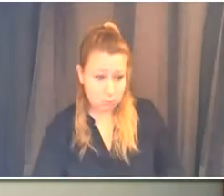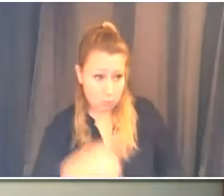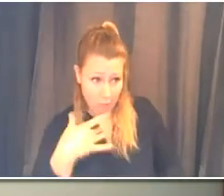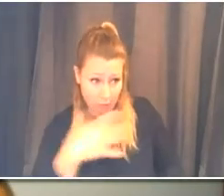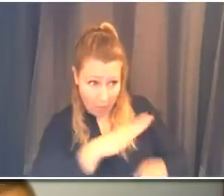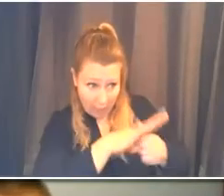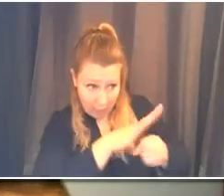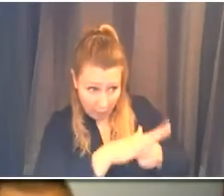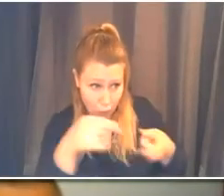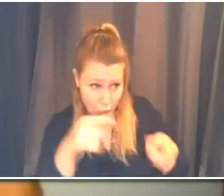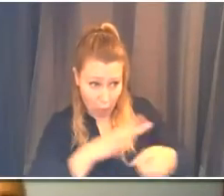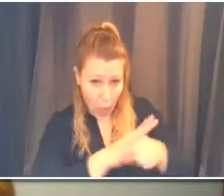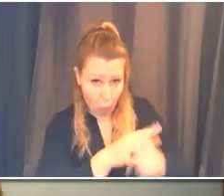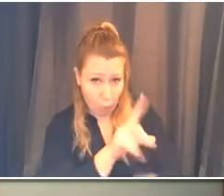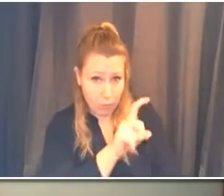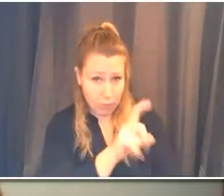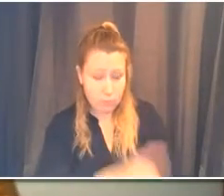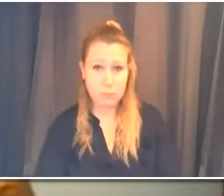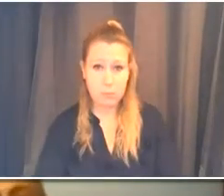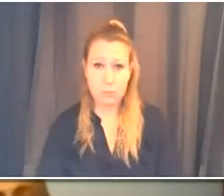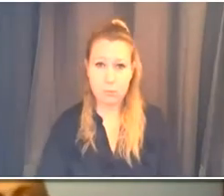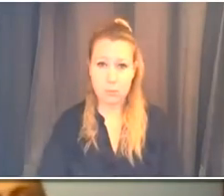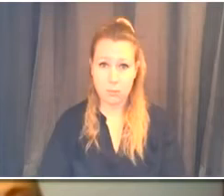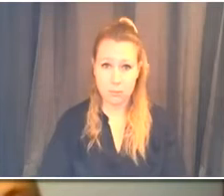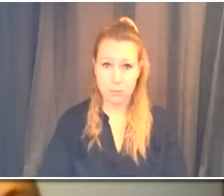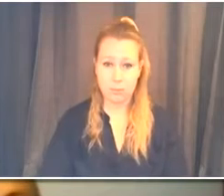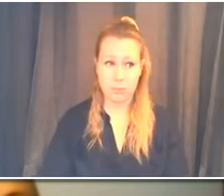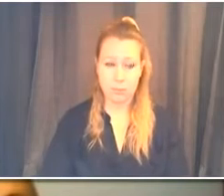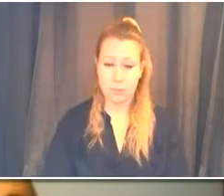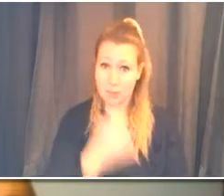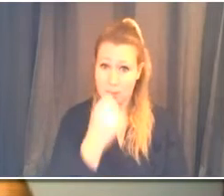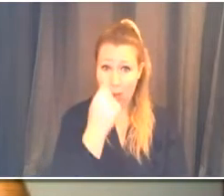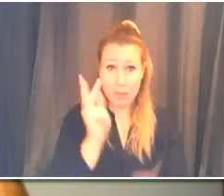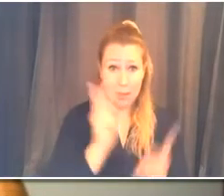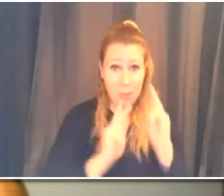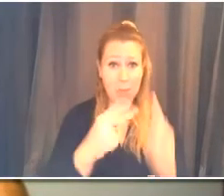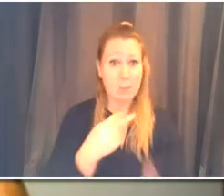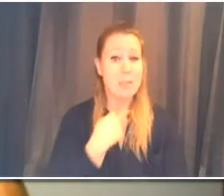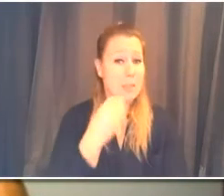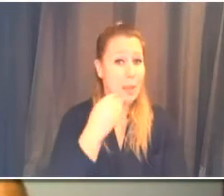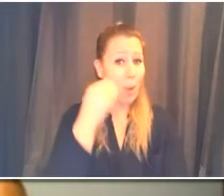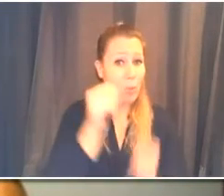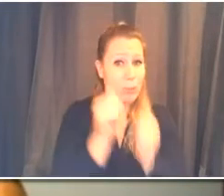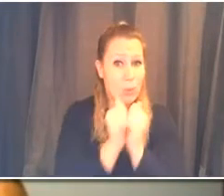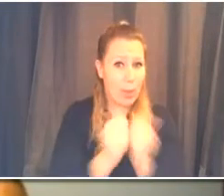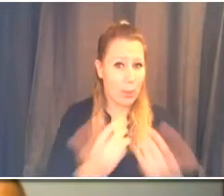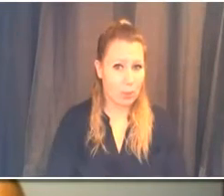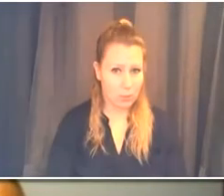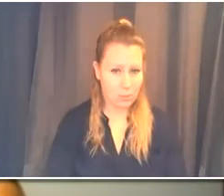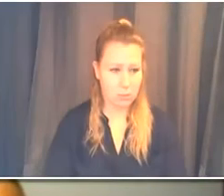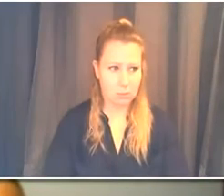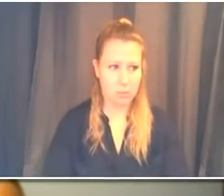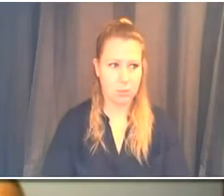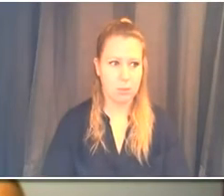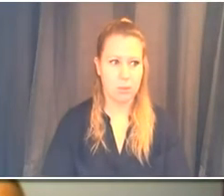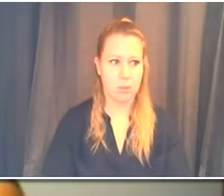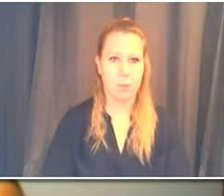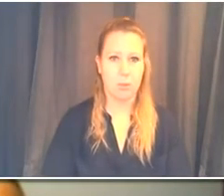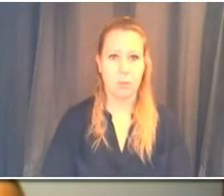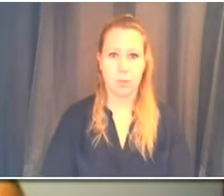household does the offender live in that household currently also we